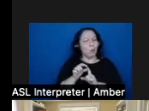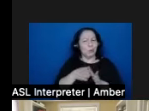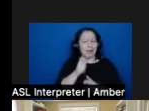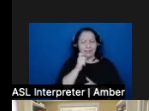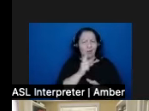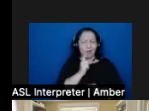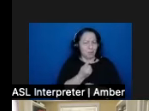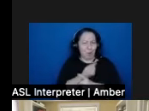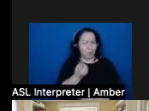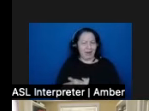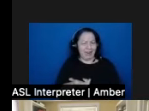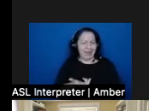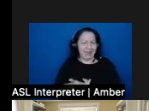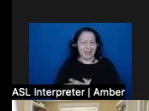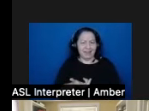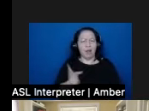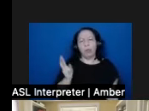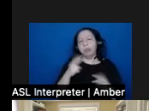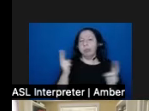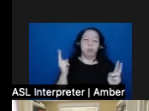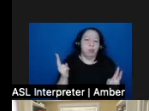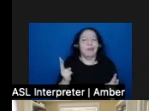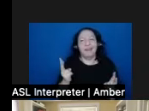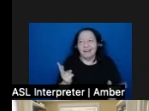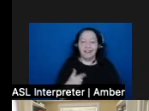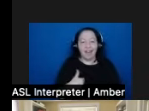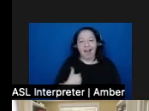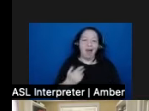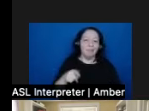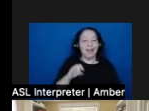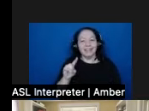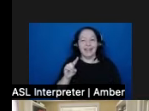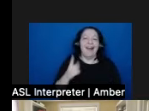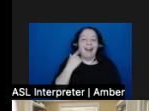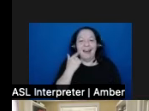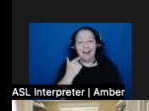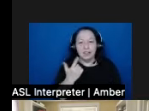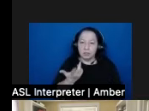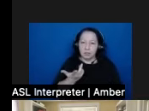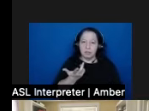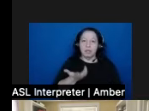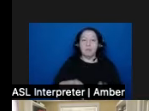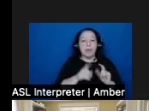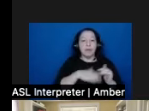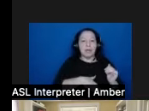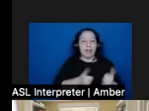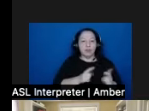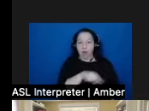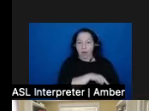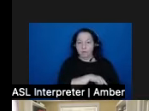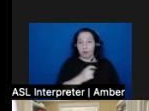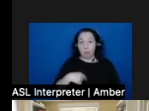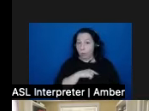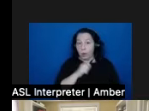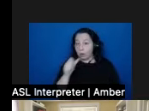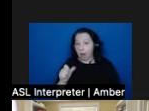it depends, how a survivor is using terms might be different from how we might be using them, but we're not diagnosing anyone, right?